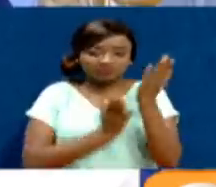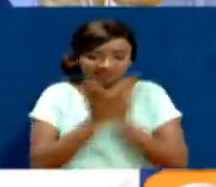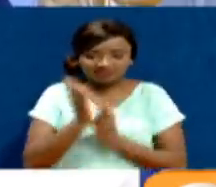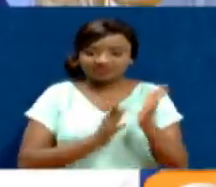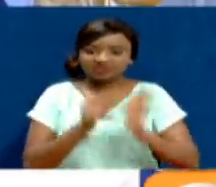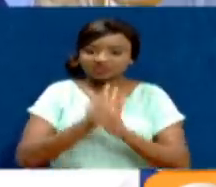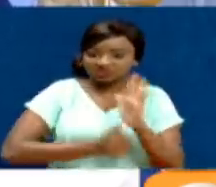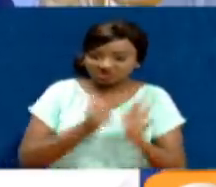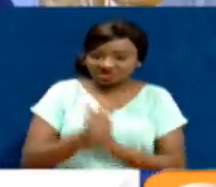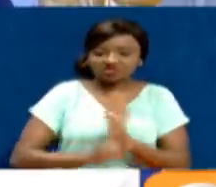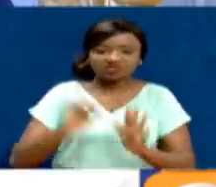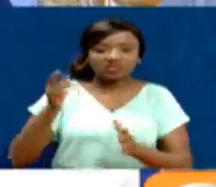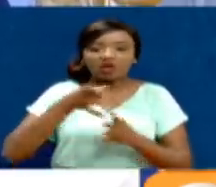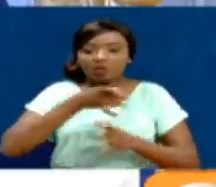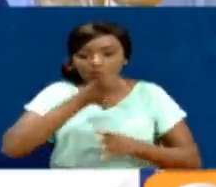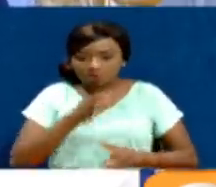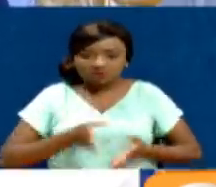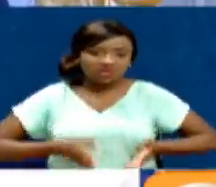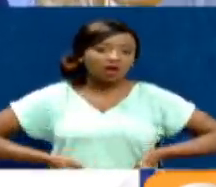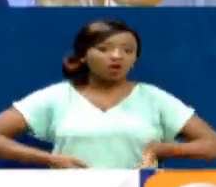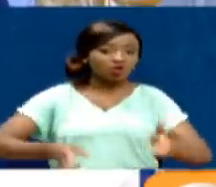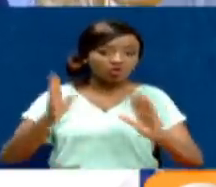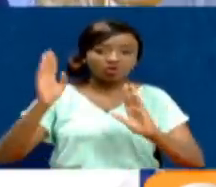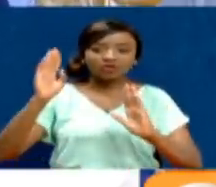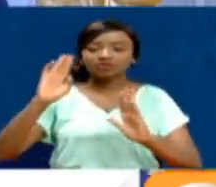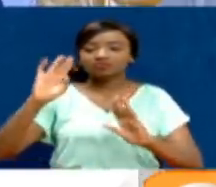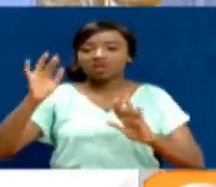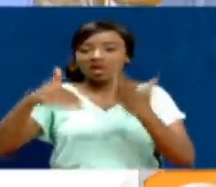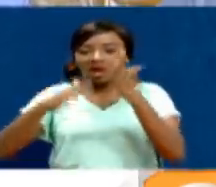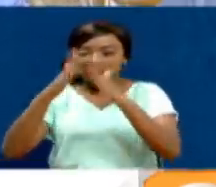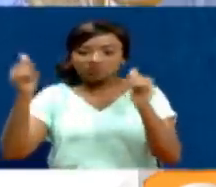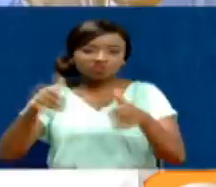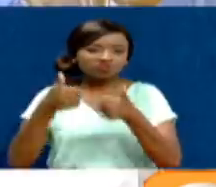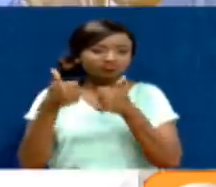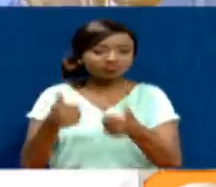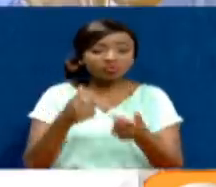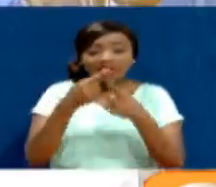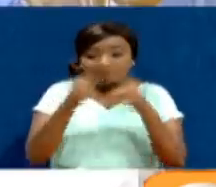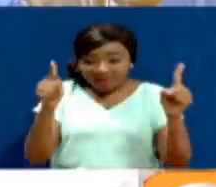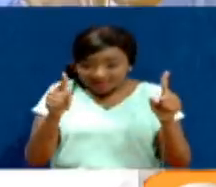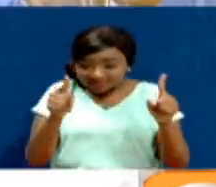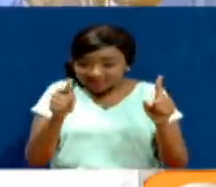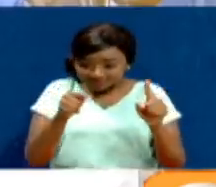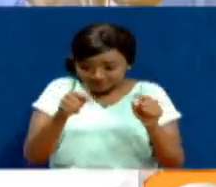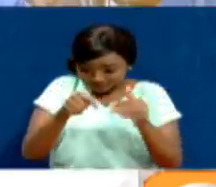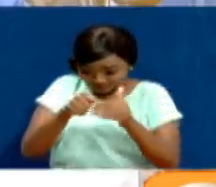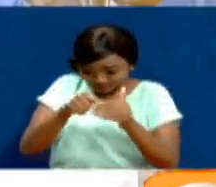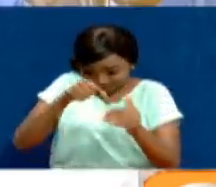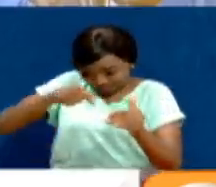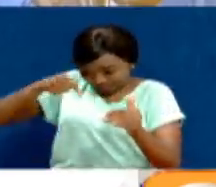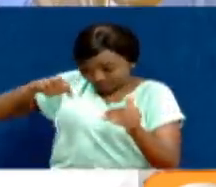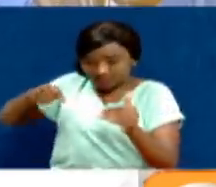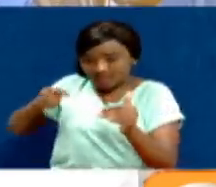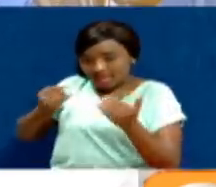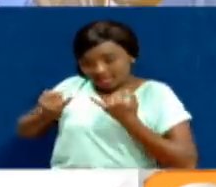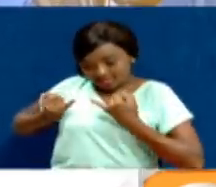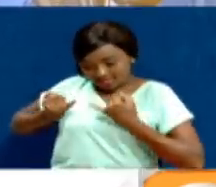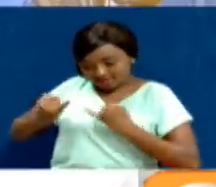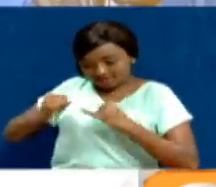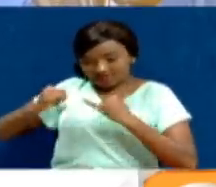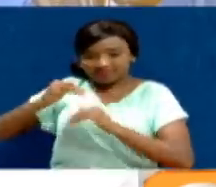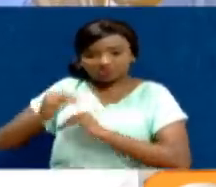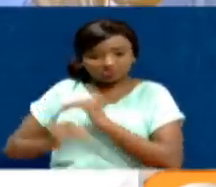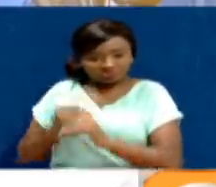barabara, trains, good services, maji, nyumba mzuri. But the implementation of the process